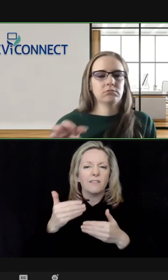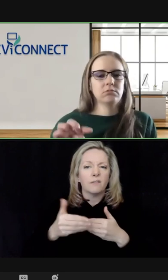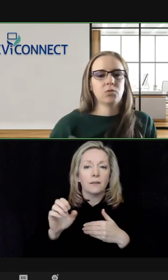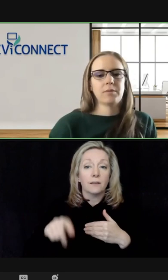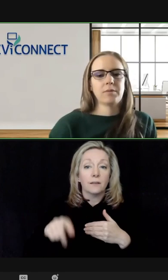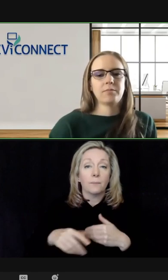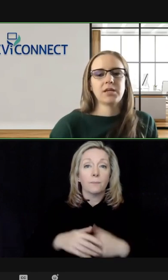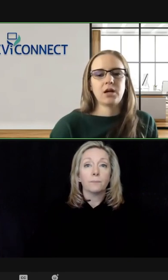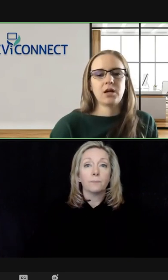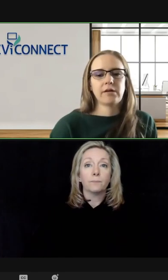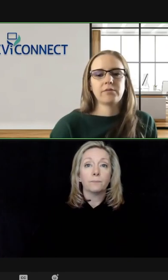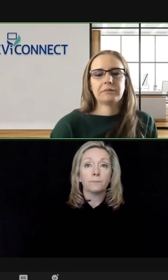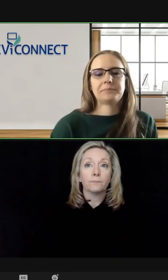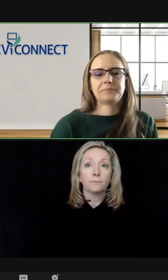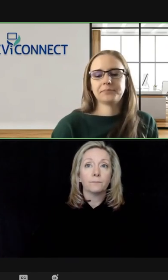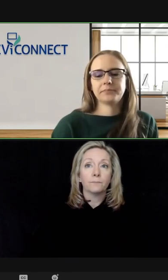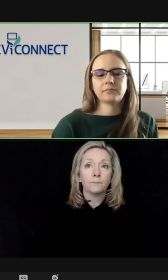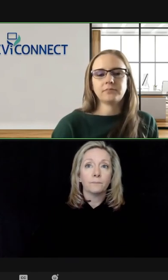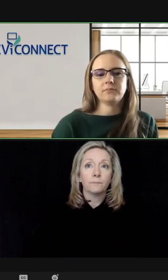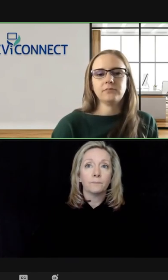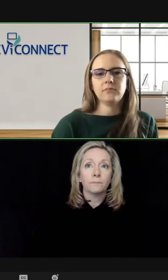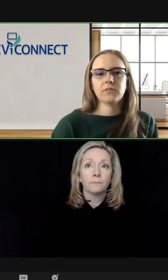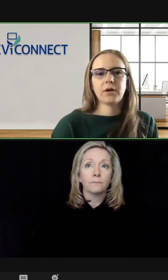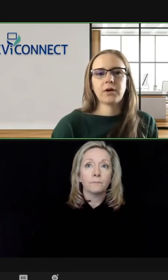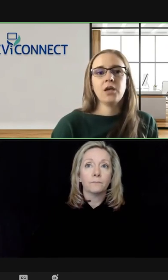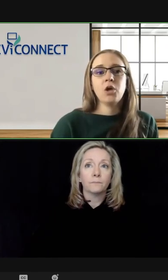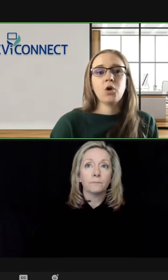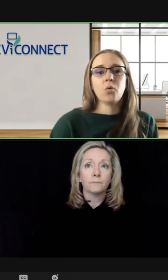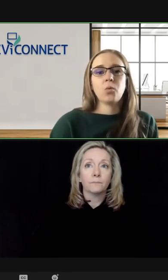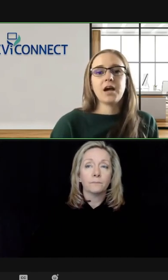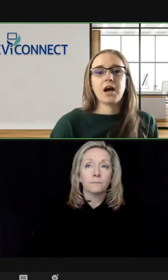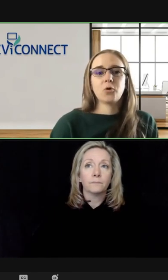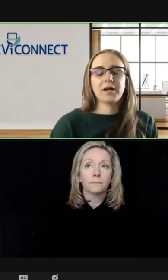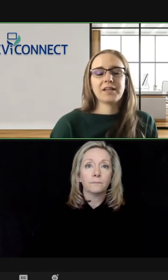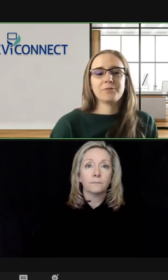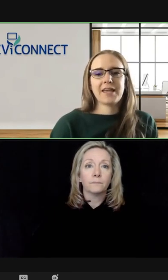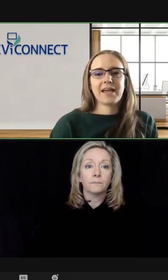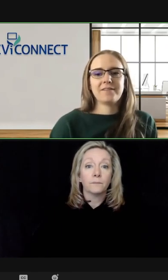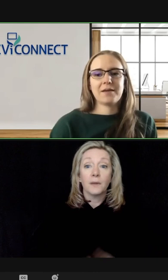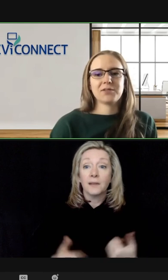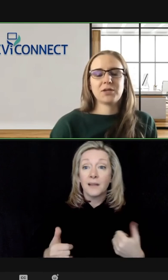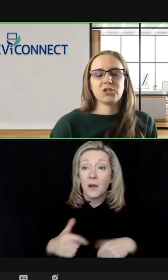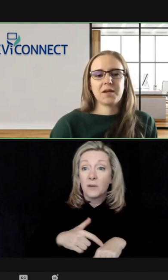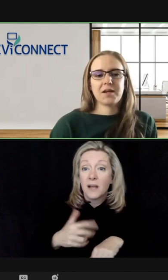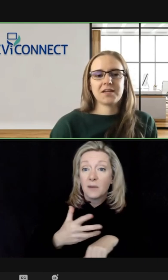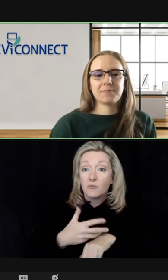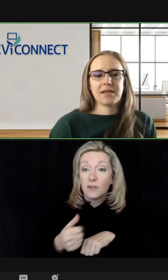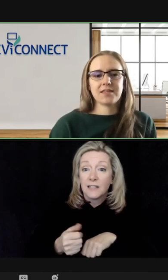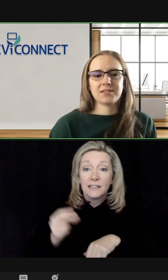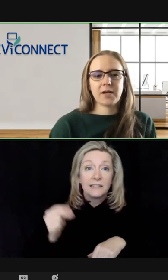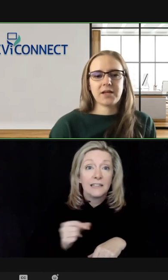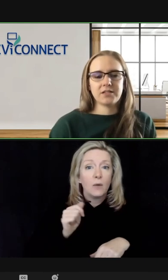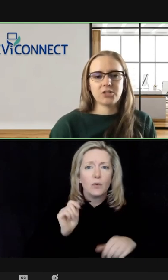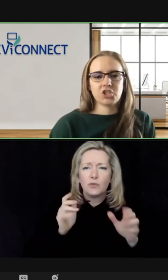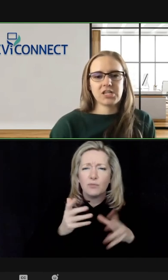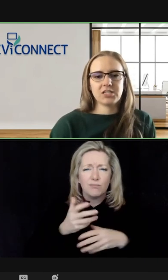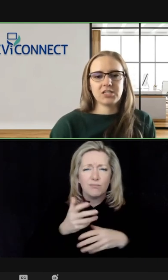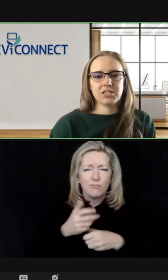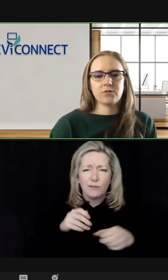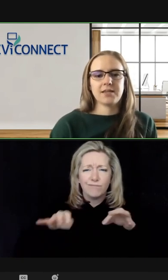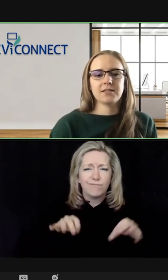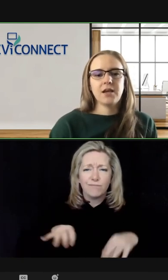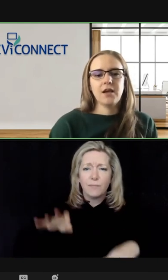without the word bubbling at all around it. Okay, we are quickly running out of time, so I just want to explain this quick